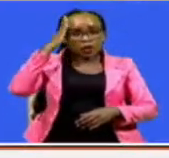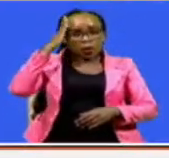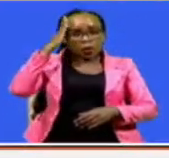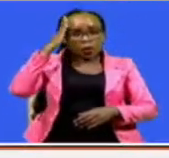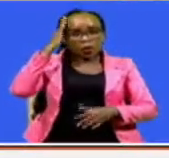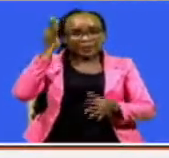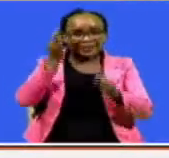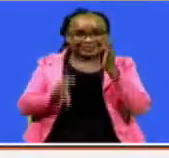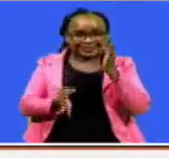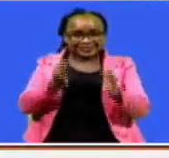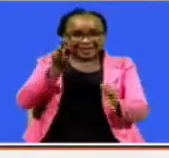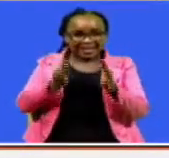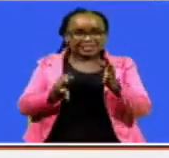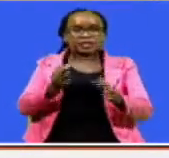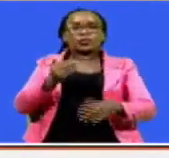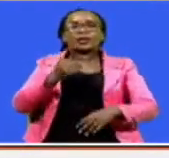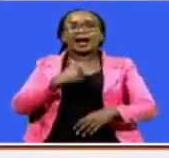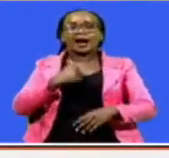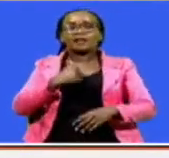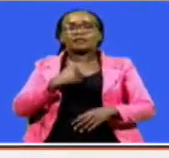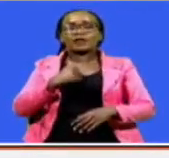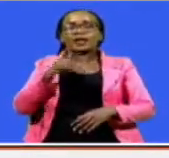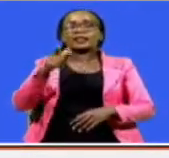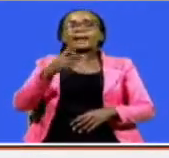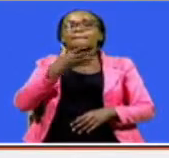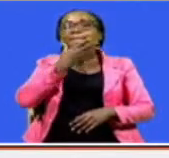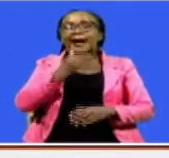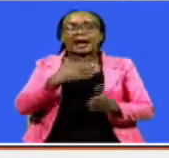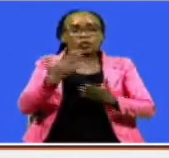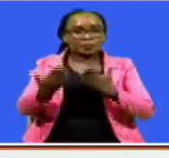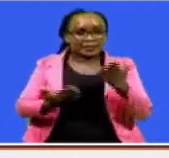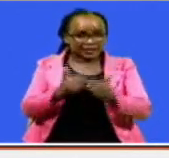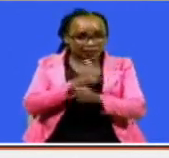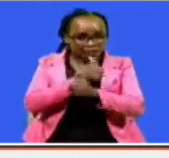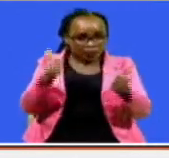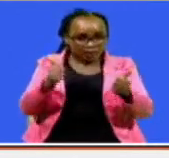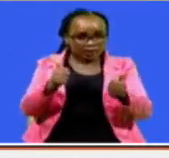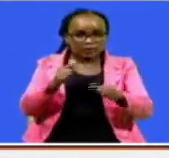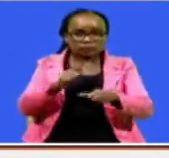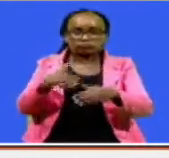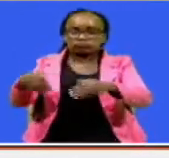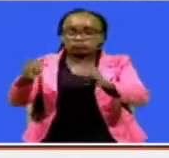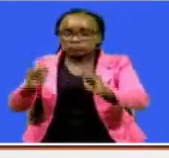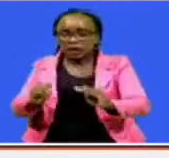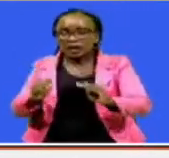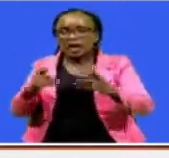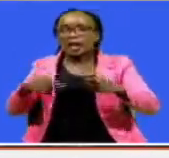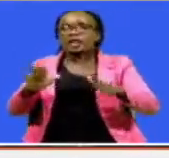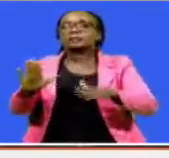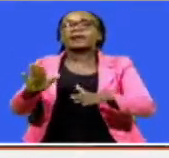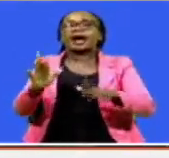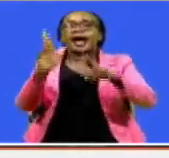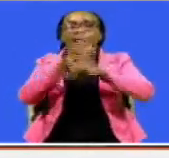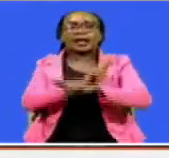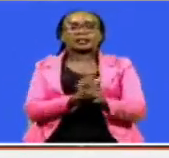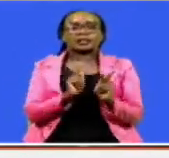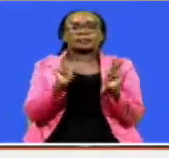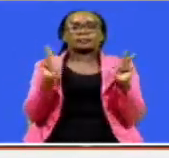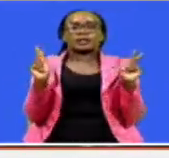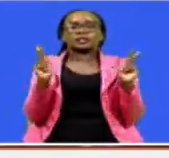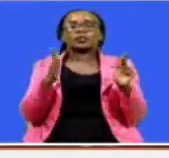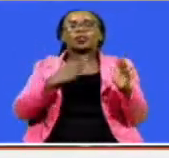happen. Na Brian will be served vizuri penye yako. Let him rest in peace. Sisi